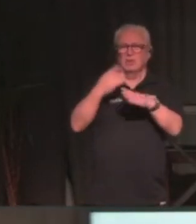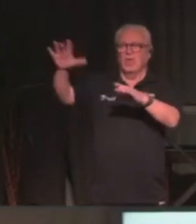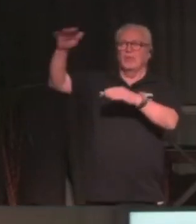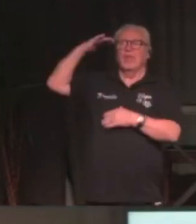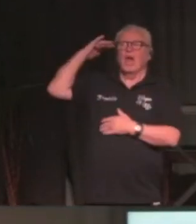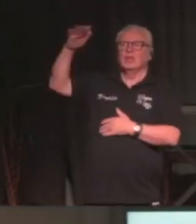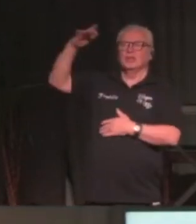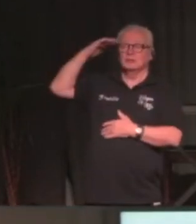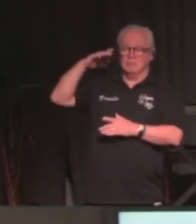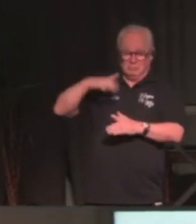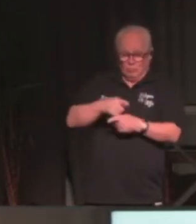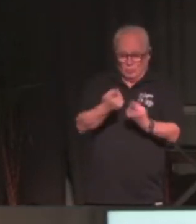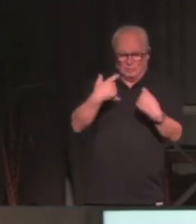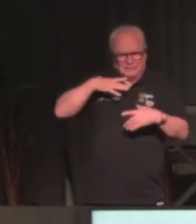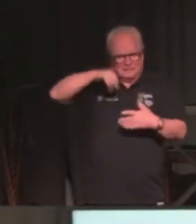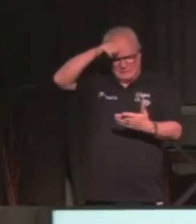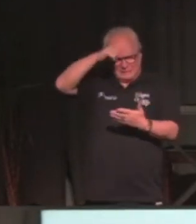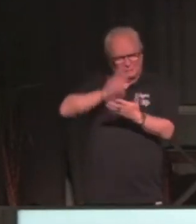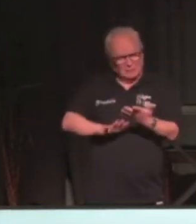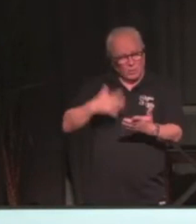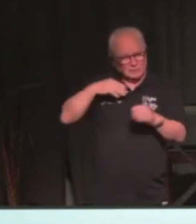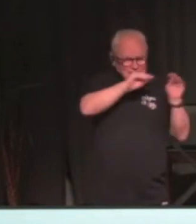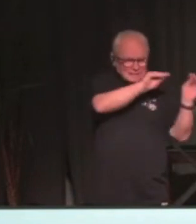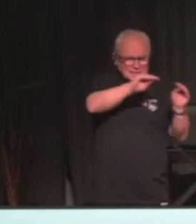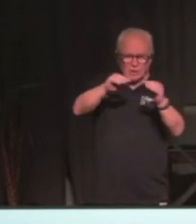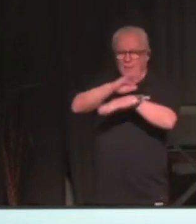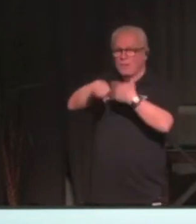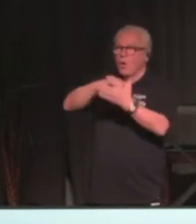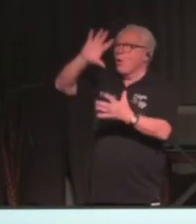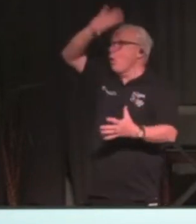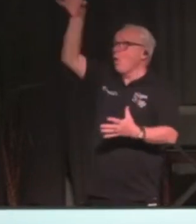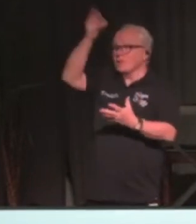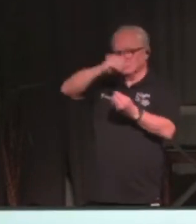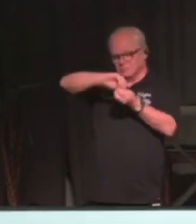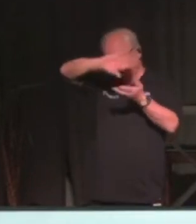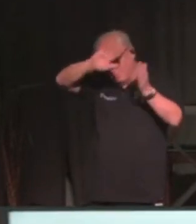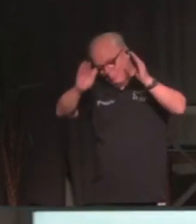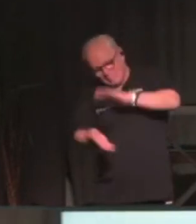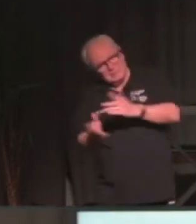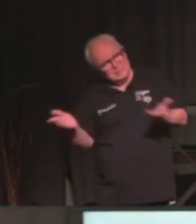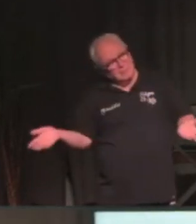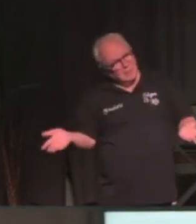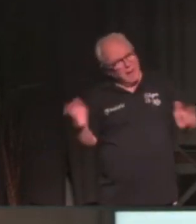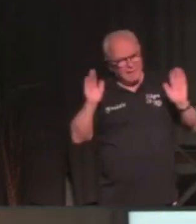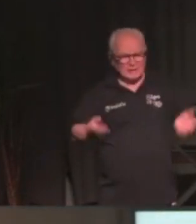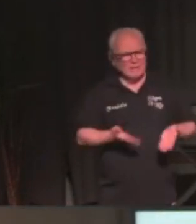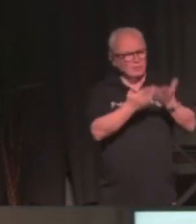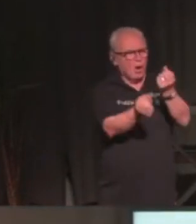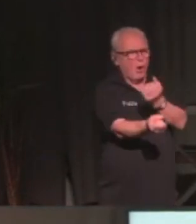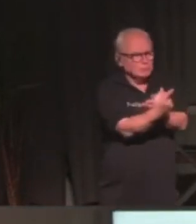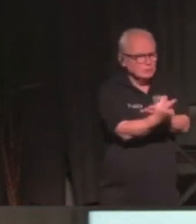experience. Okay, I don't want to teach you about Holy Spirit baptism and not give you an opportunity to